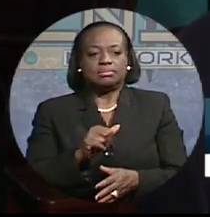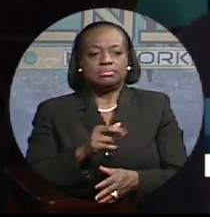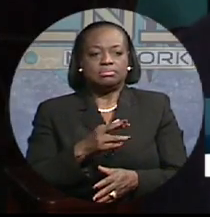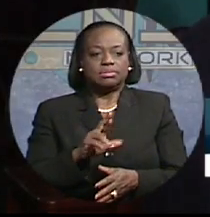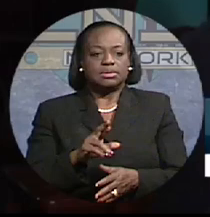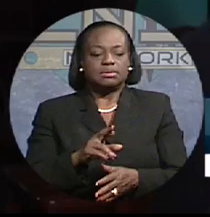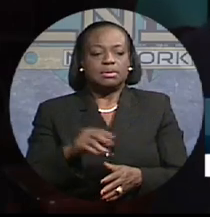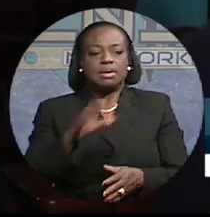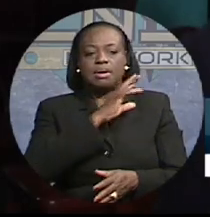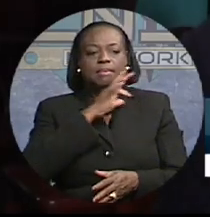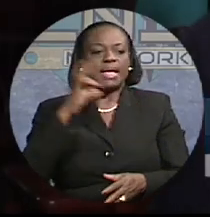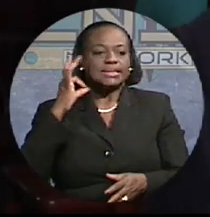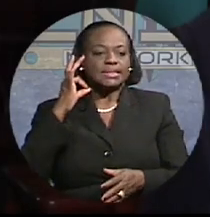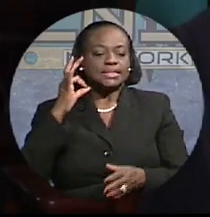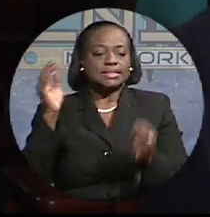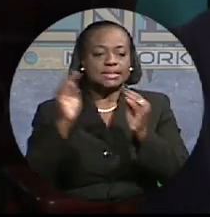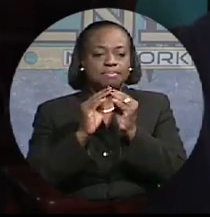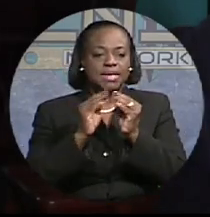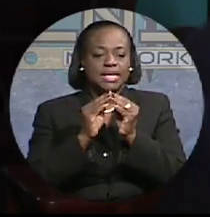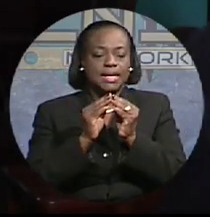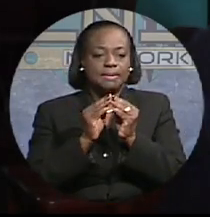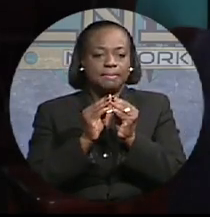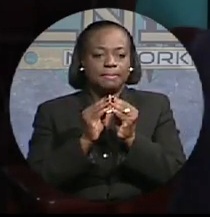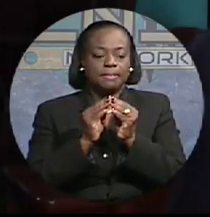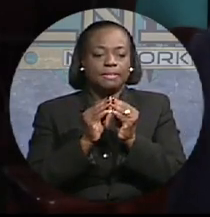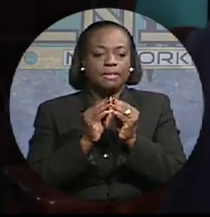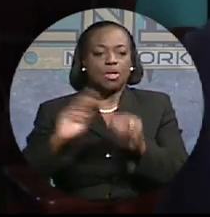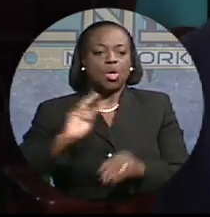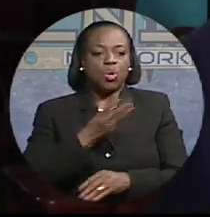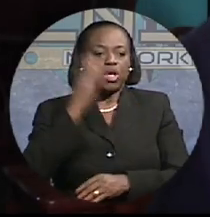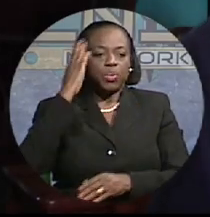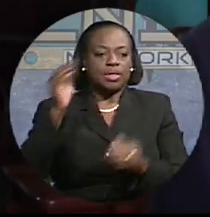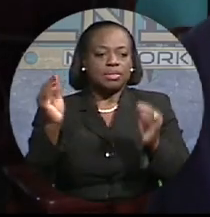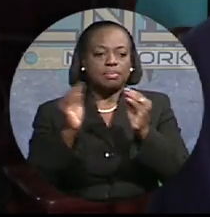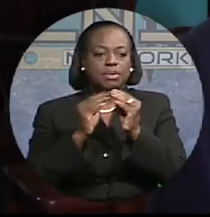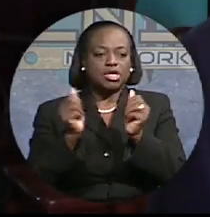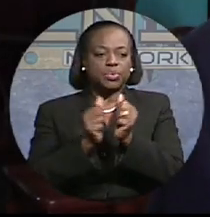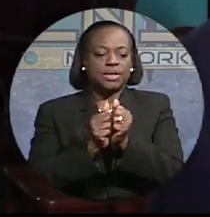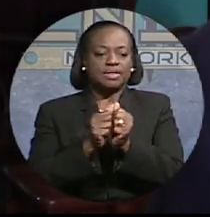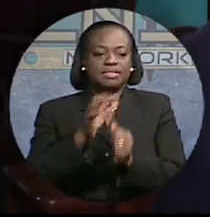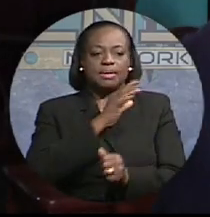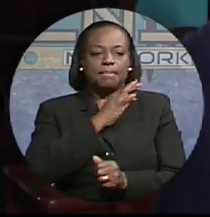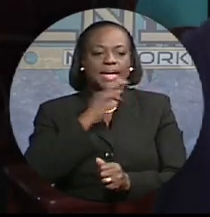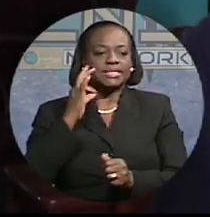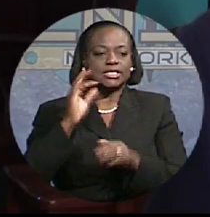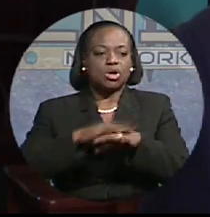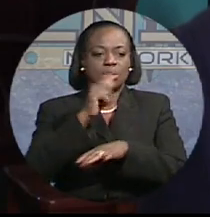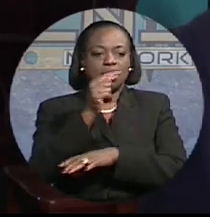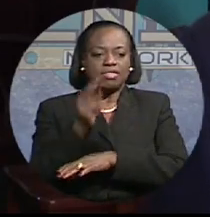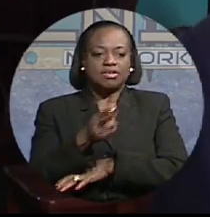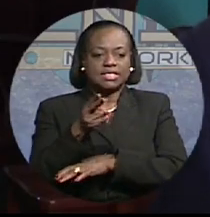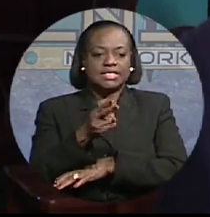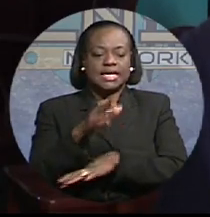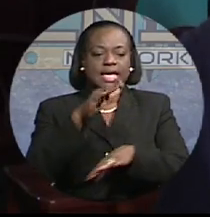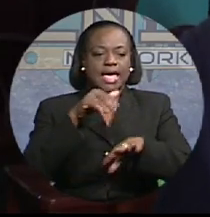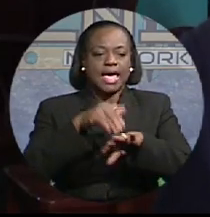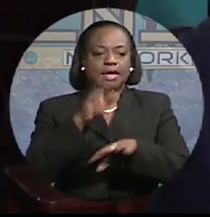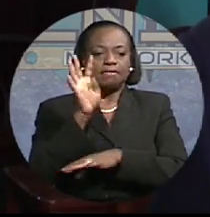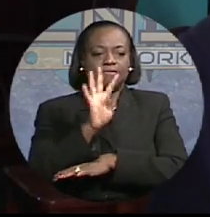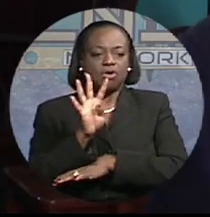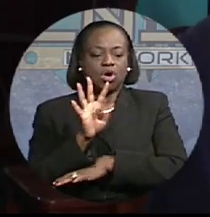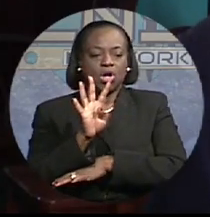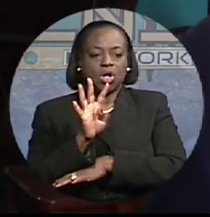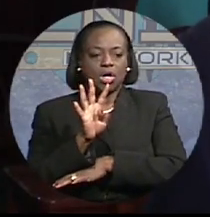with Pastors Forum. And so we intend to meet with them Thursday afternoon at 4 o'clock, have a discussion with